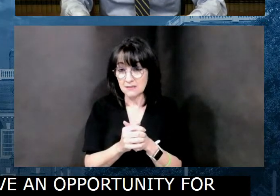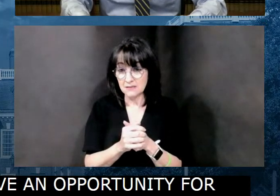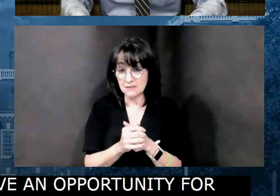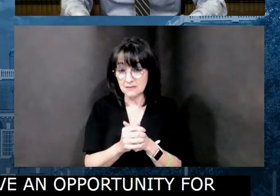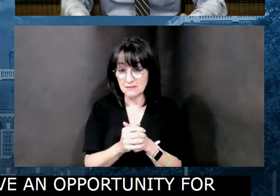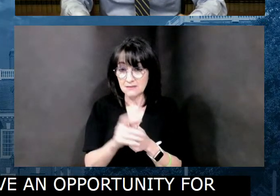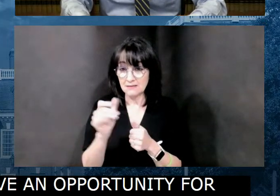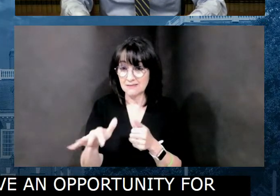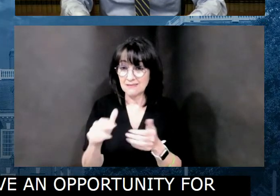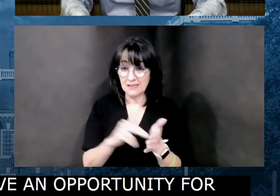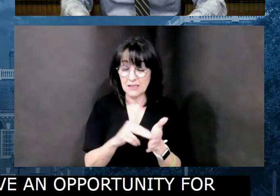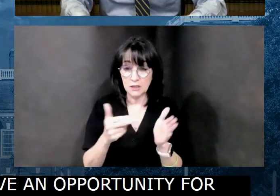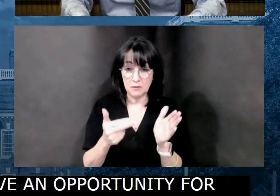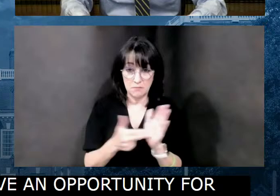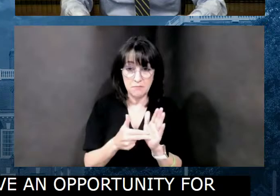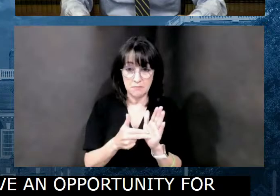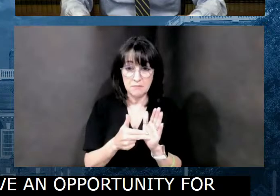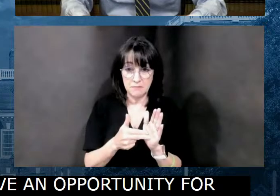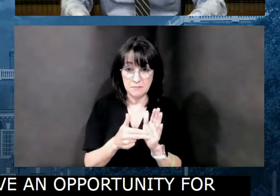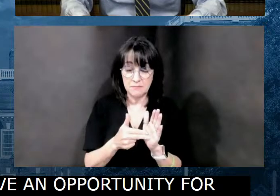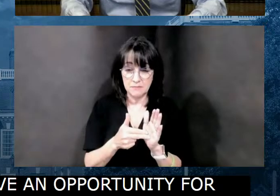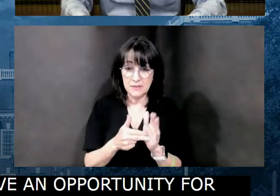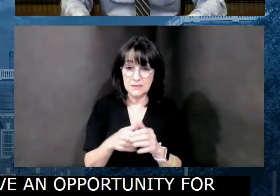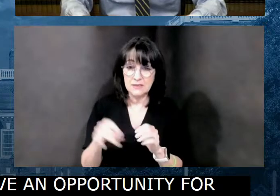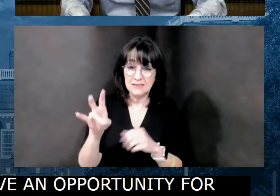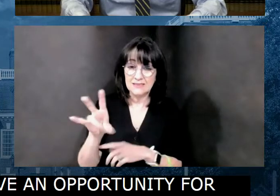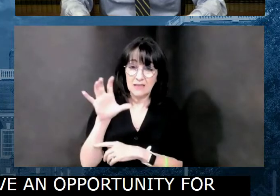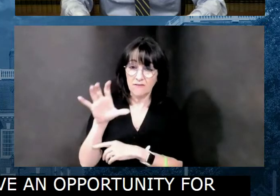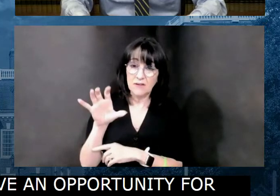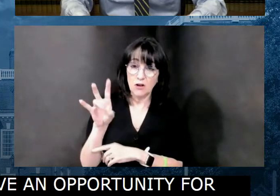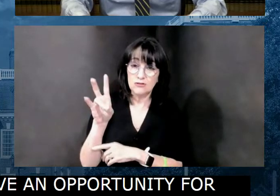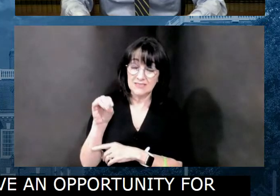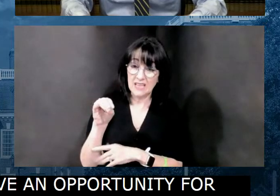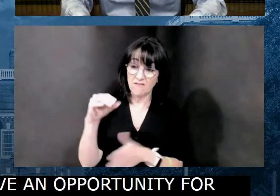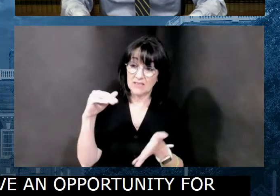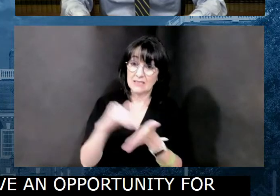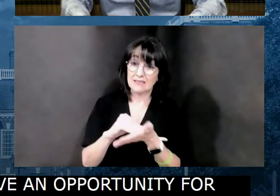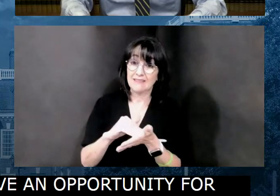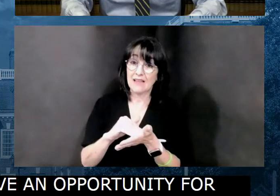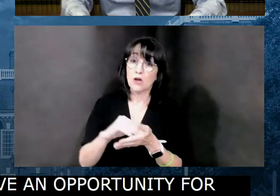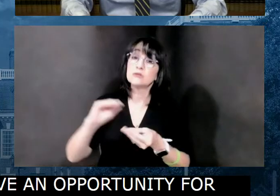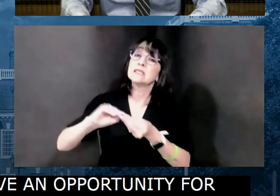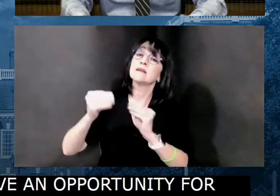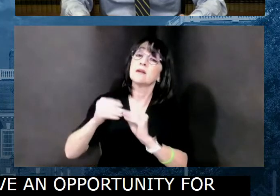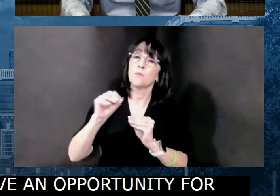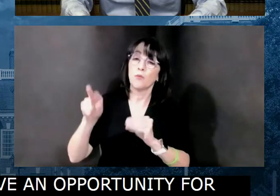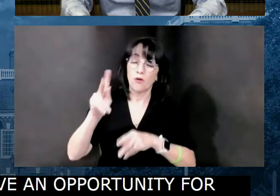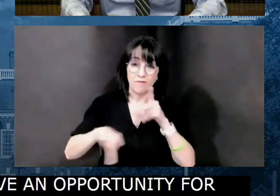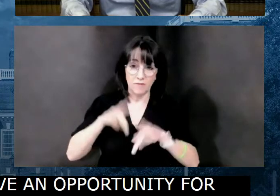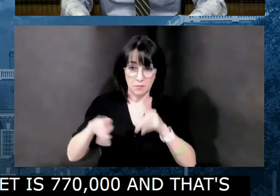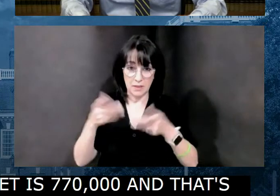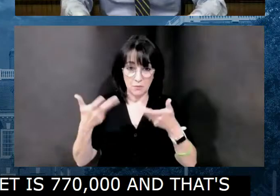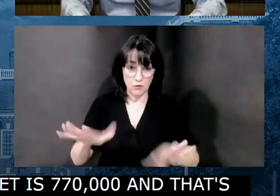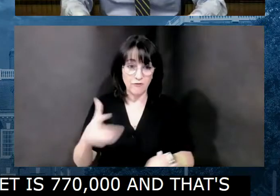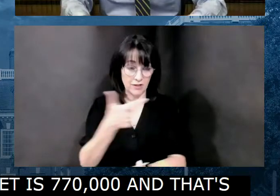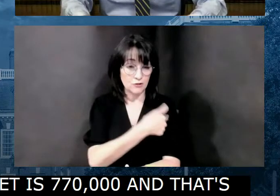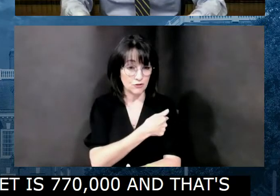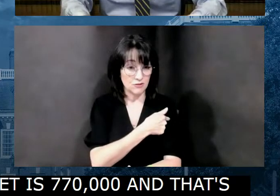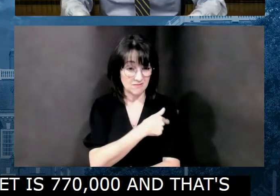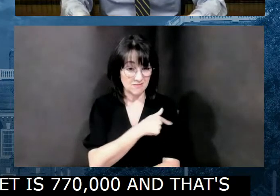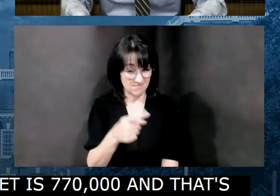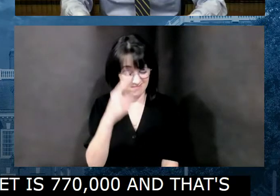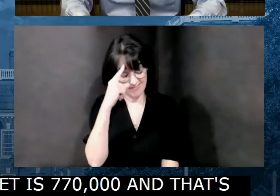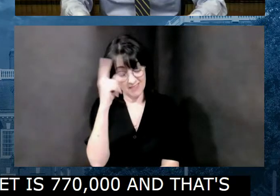770,000. That's our target for adult Delawareans. So those are pretty good odds when you think about $302,000